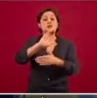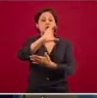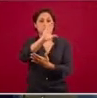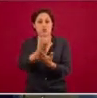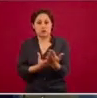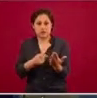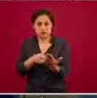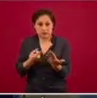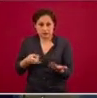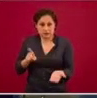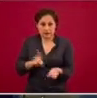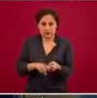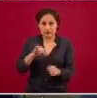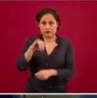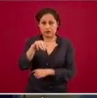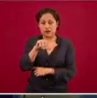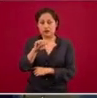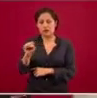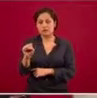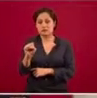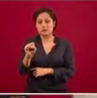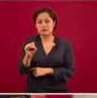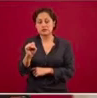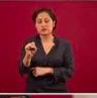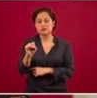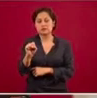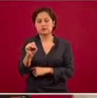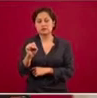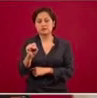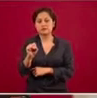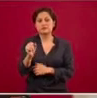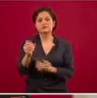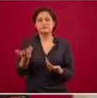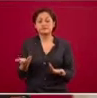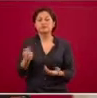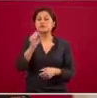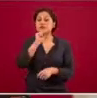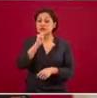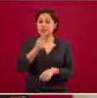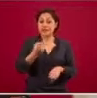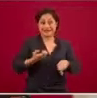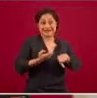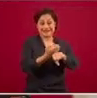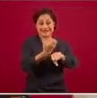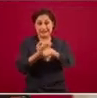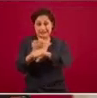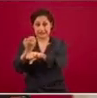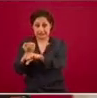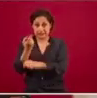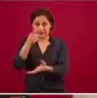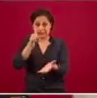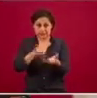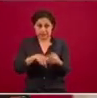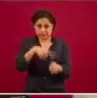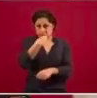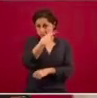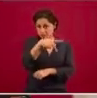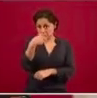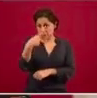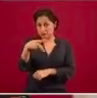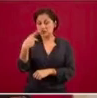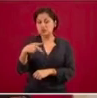so far regarding the hiring conditions in IMSS, and in the state systems of